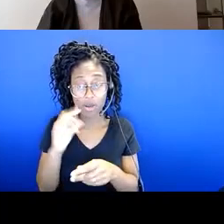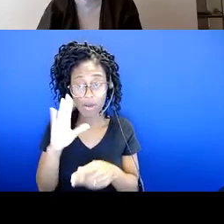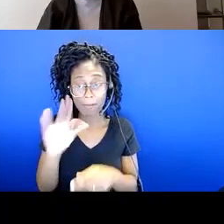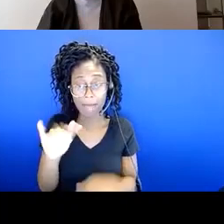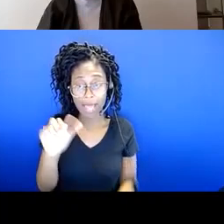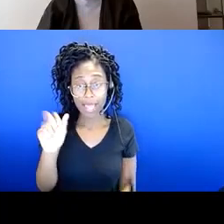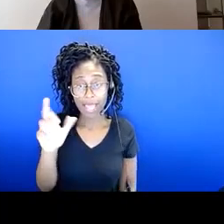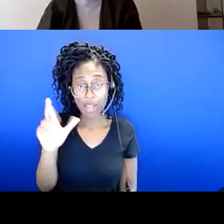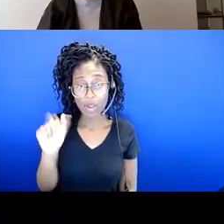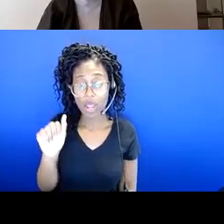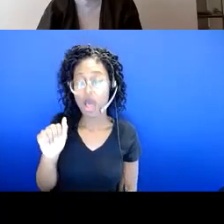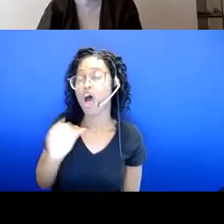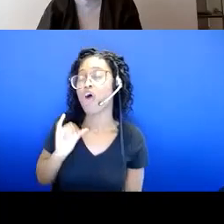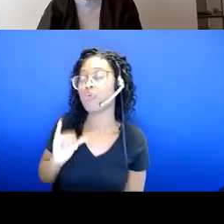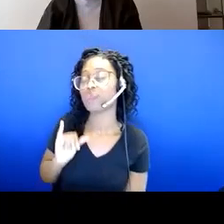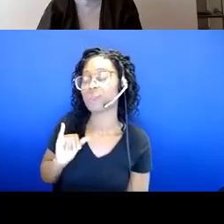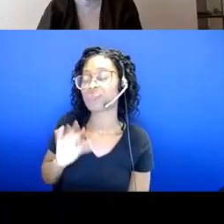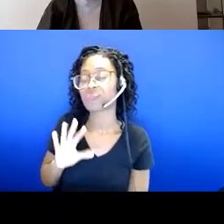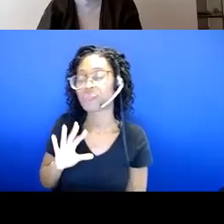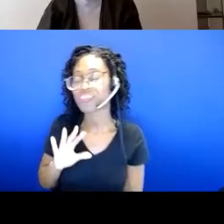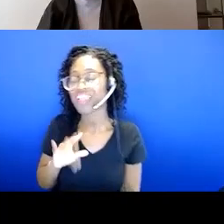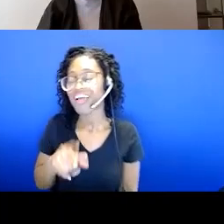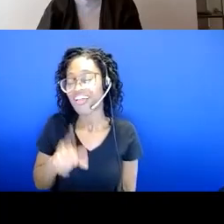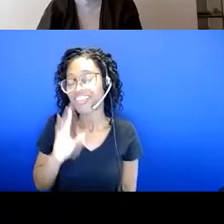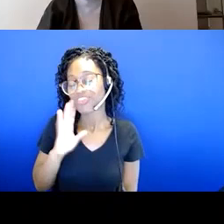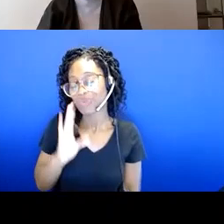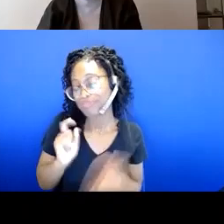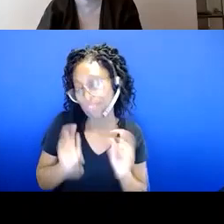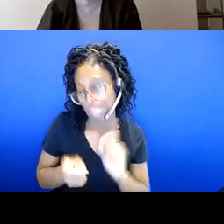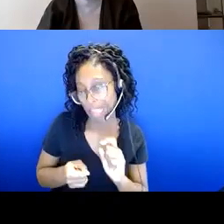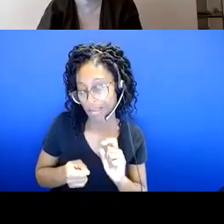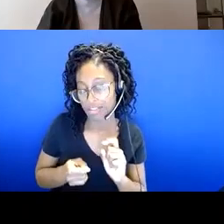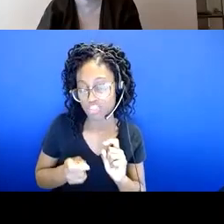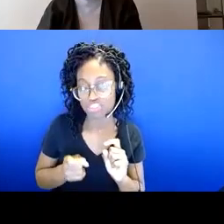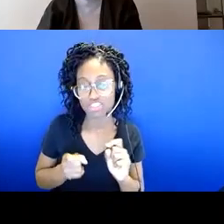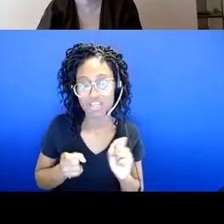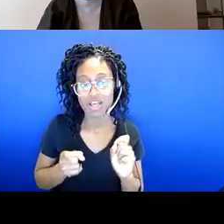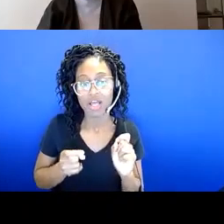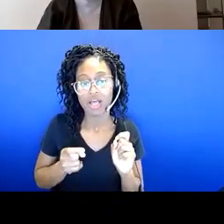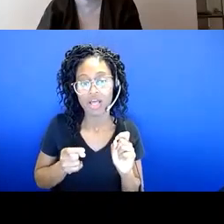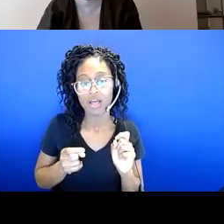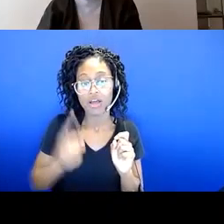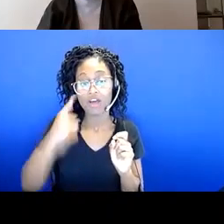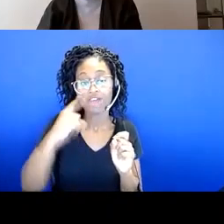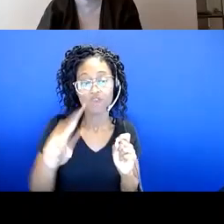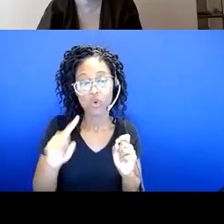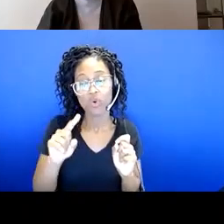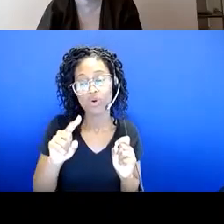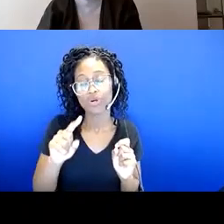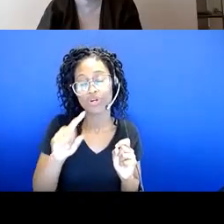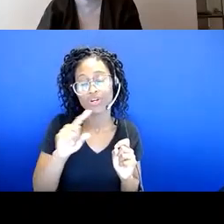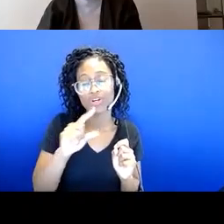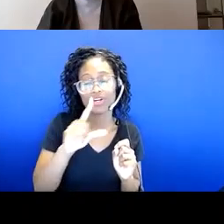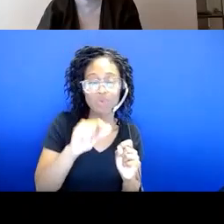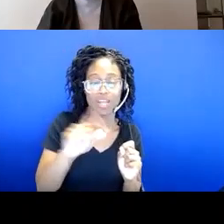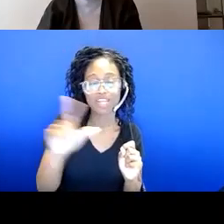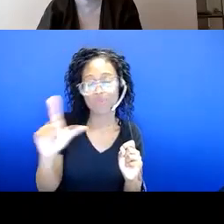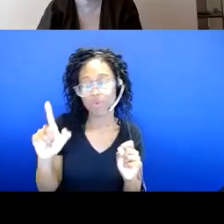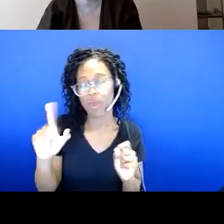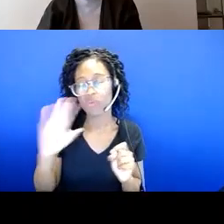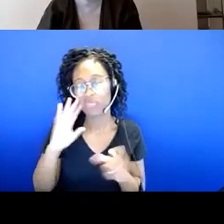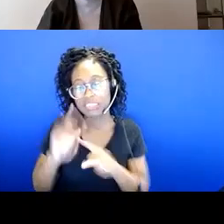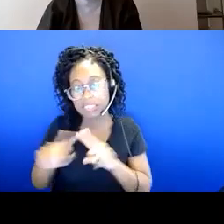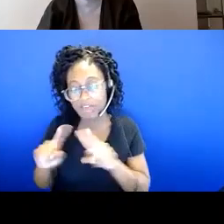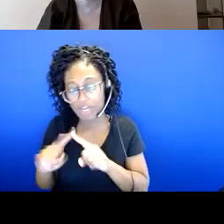Right now, but this will change also for 221. Right now, the authors